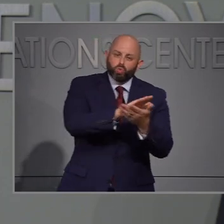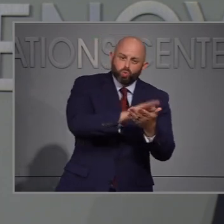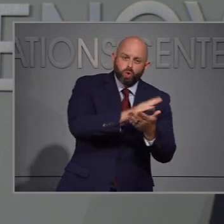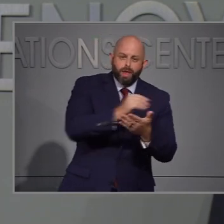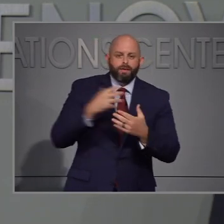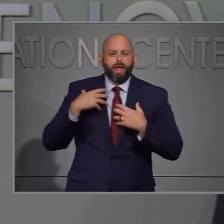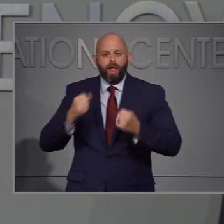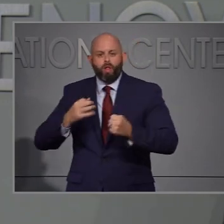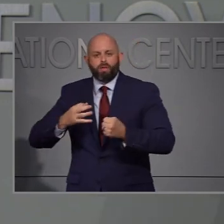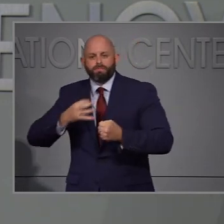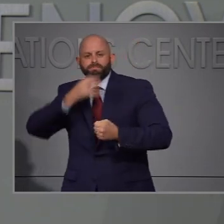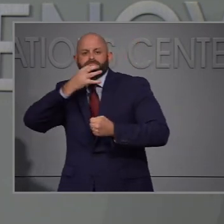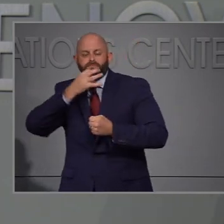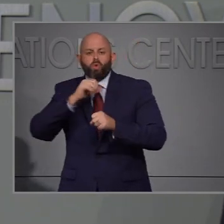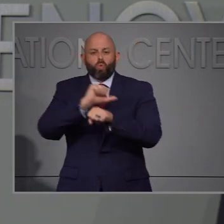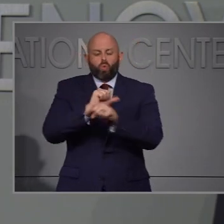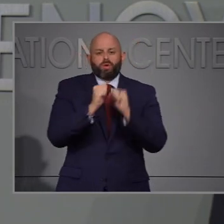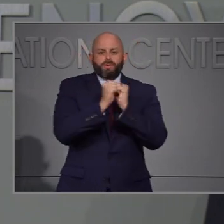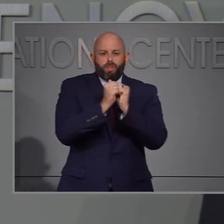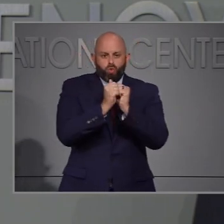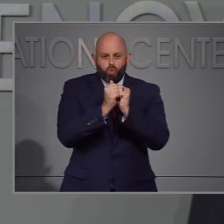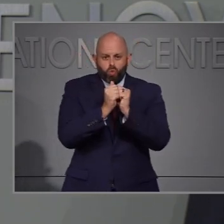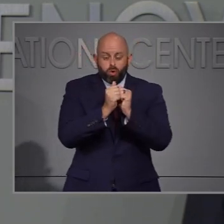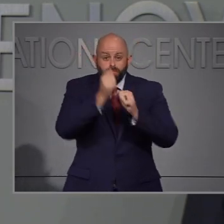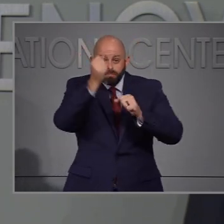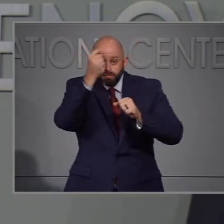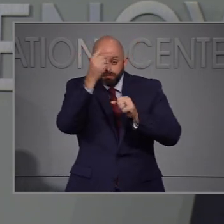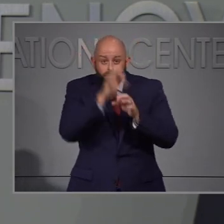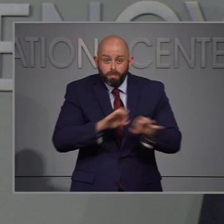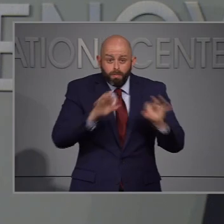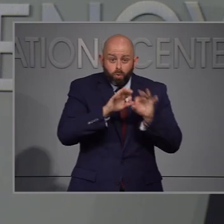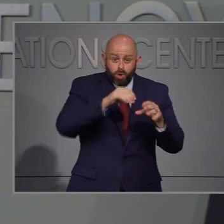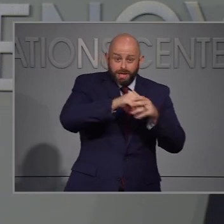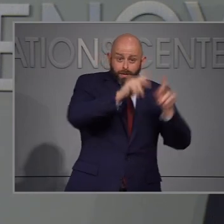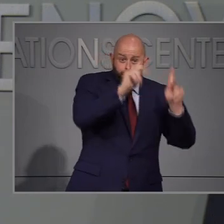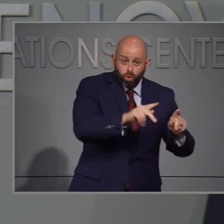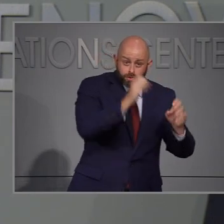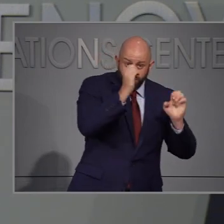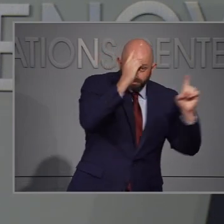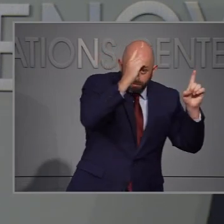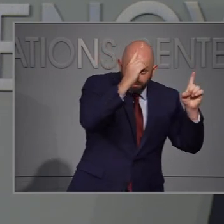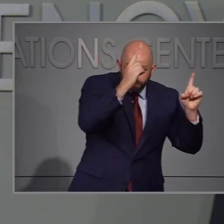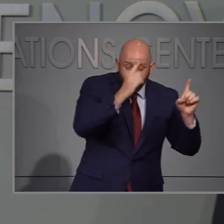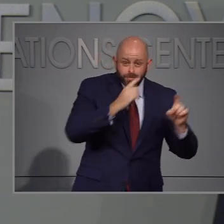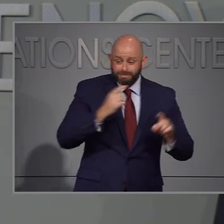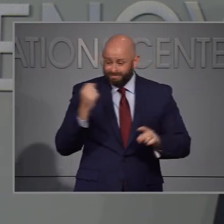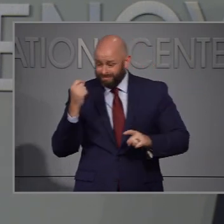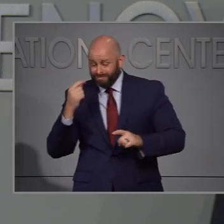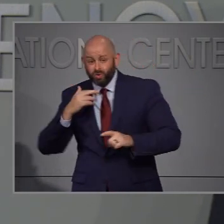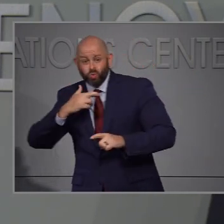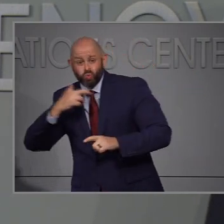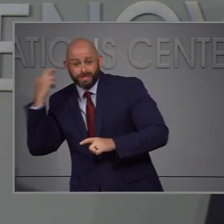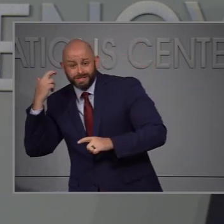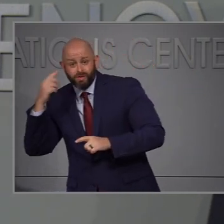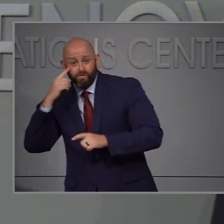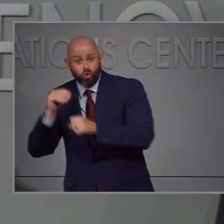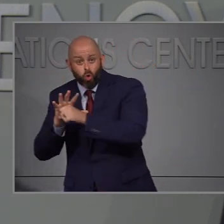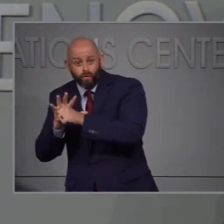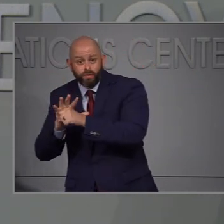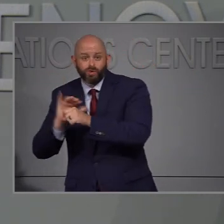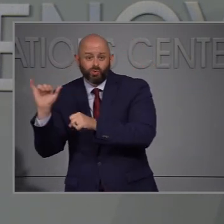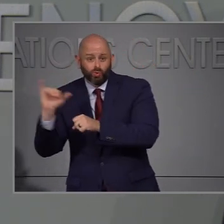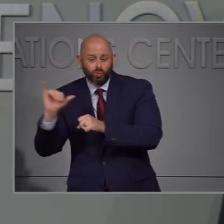health benefits of in-person education with the risks of COVID in our communities, and have developed a